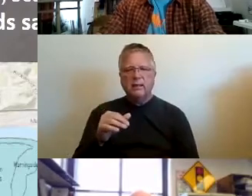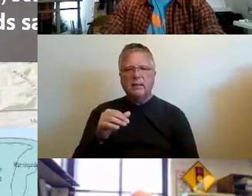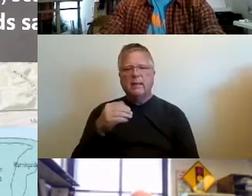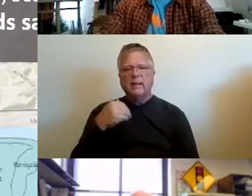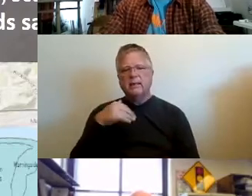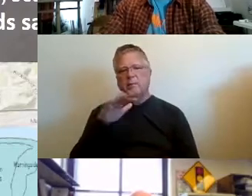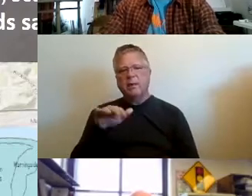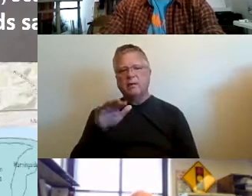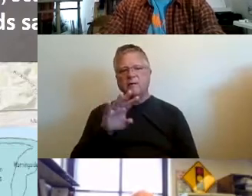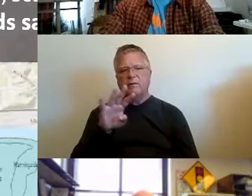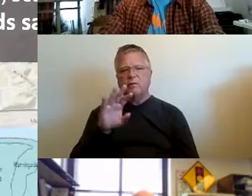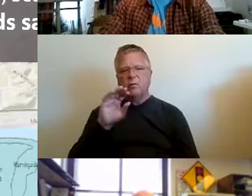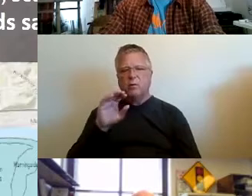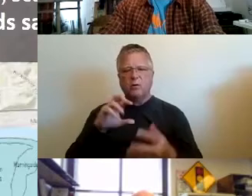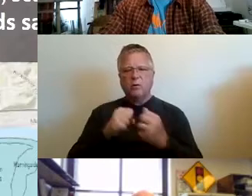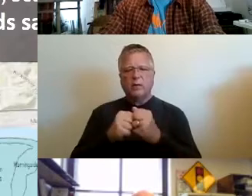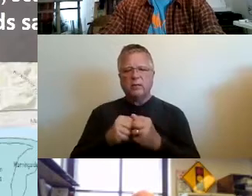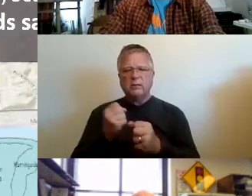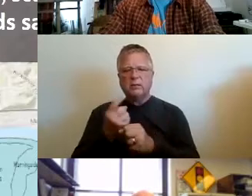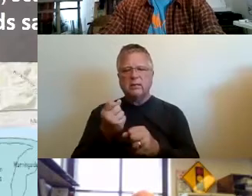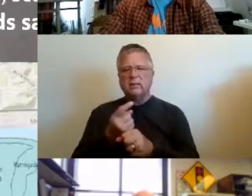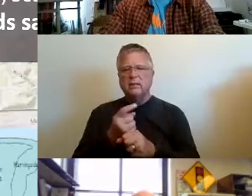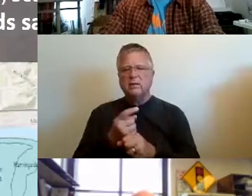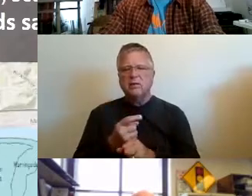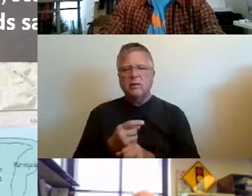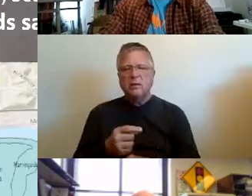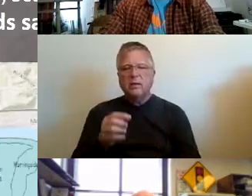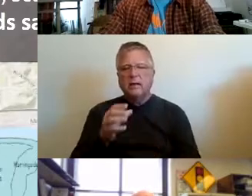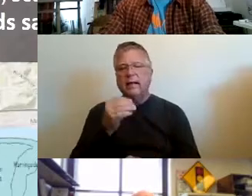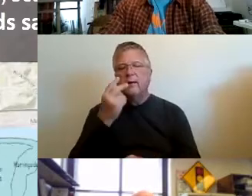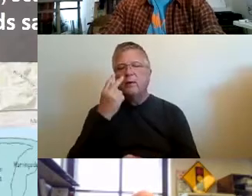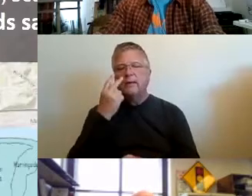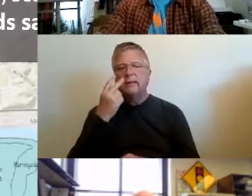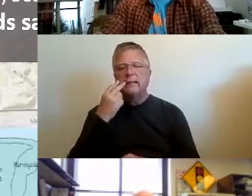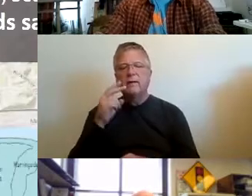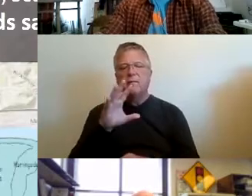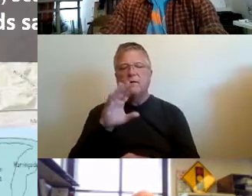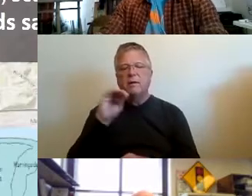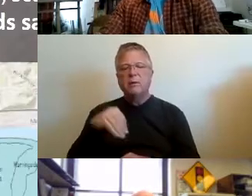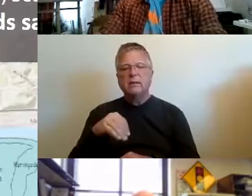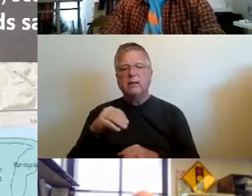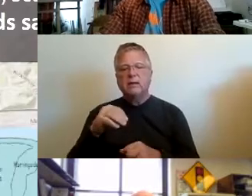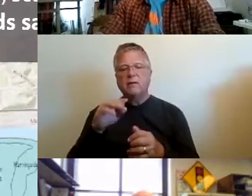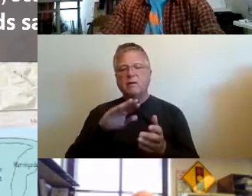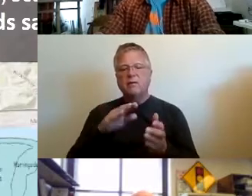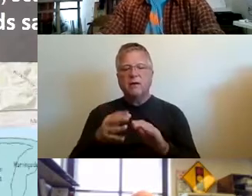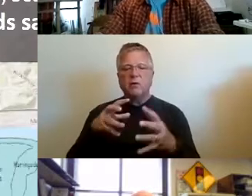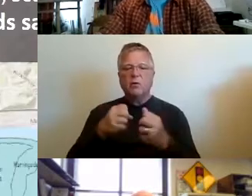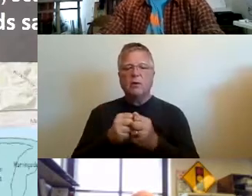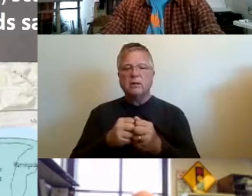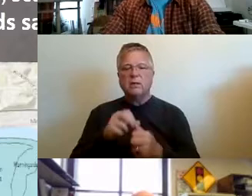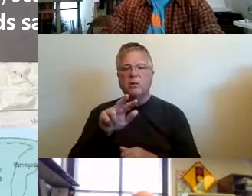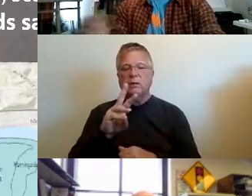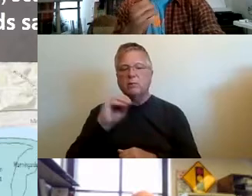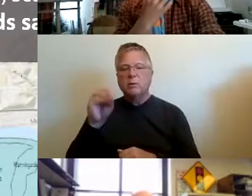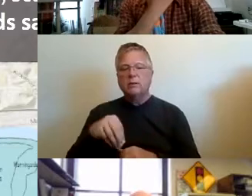year, and 61% of the crashes are angle. And we also have found that 50% of the fatal crashes and 36% of the total crashes